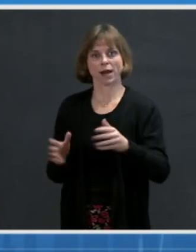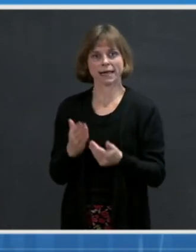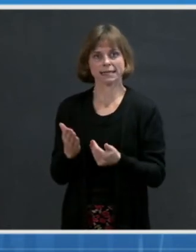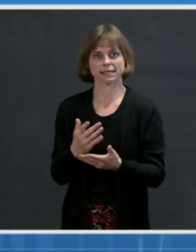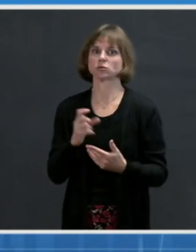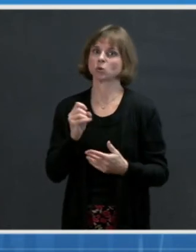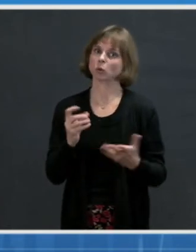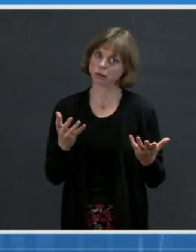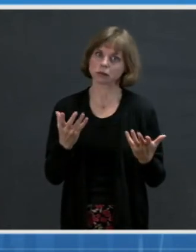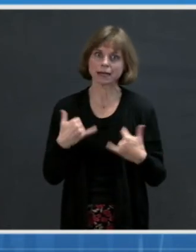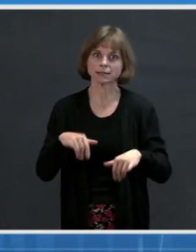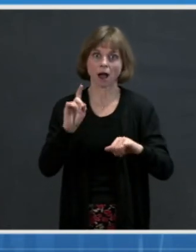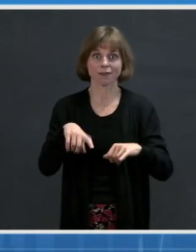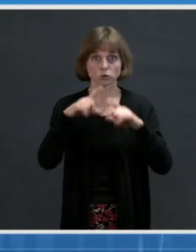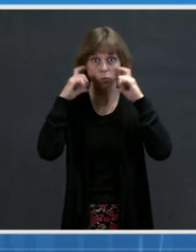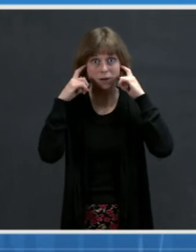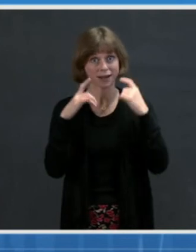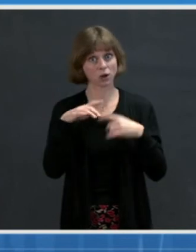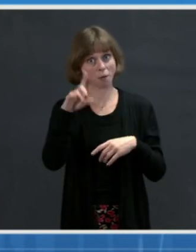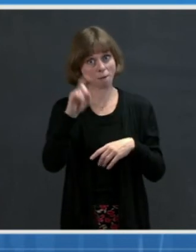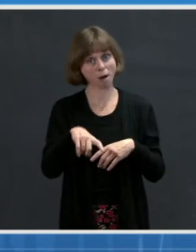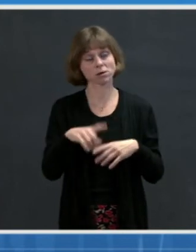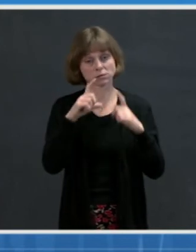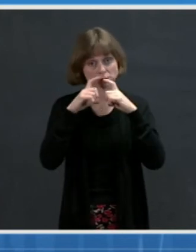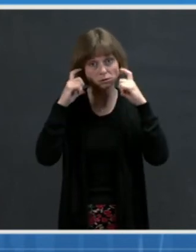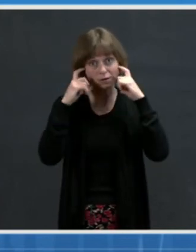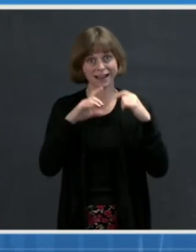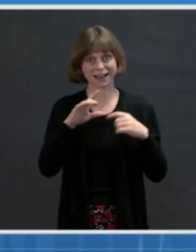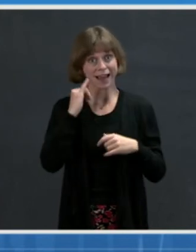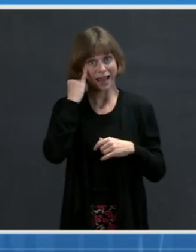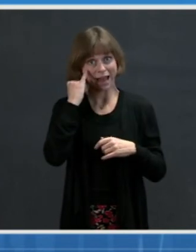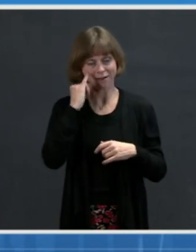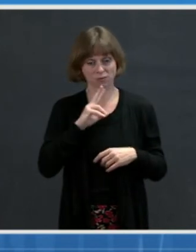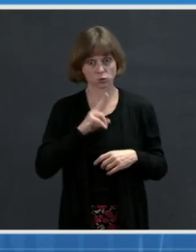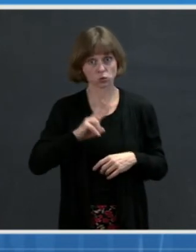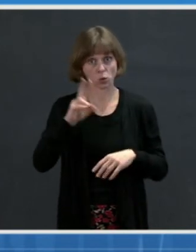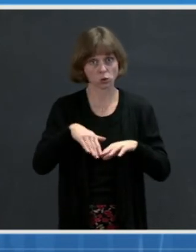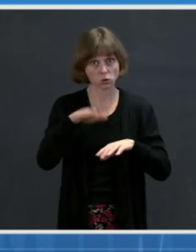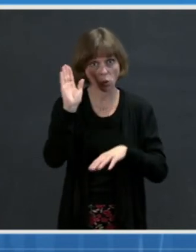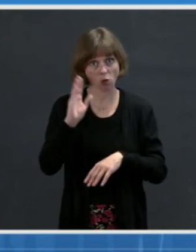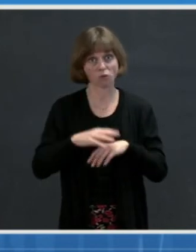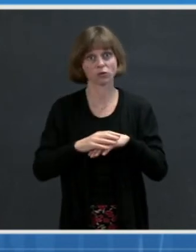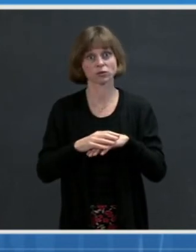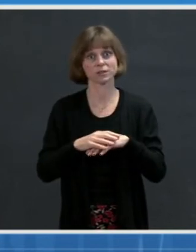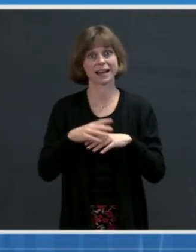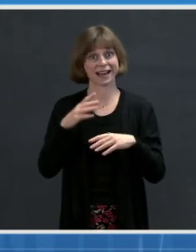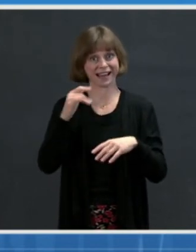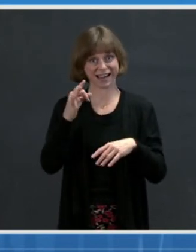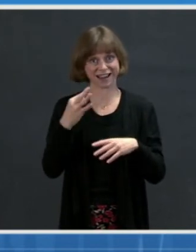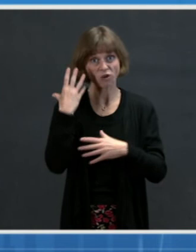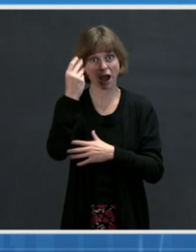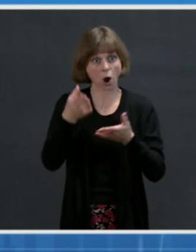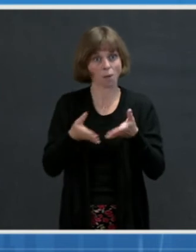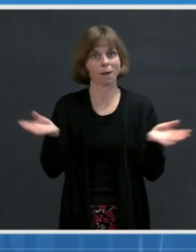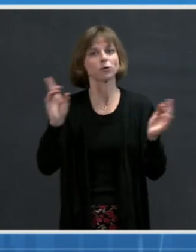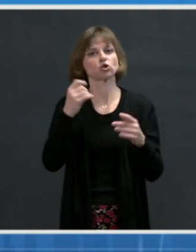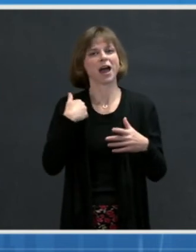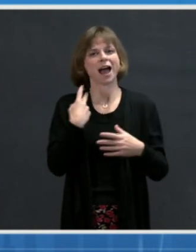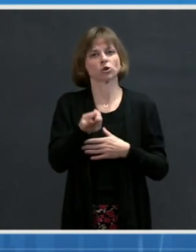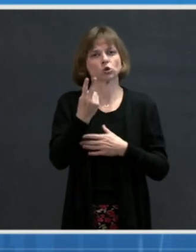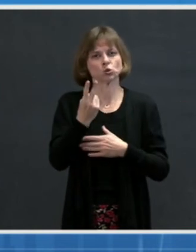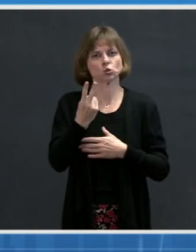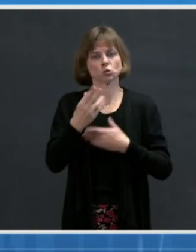2 years of age or older wear a mask when in public and around others in the home not living with you. The mask you should wear should have 2 or more